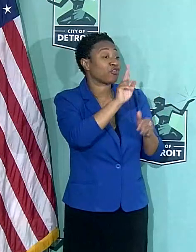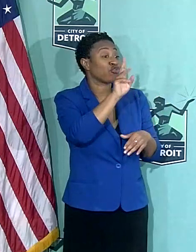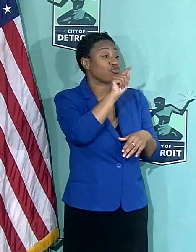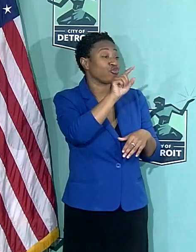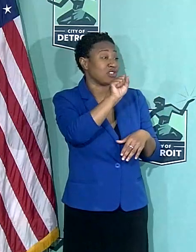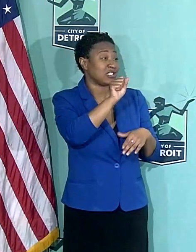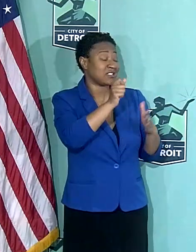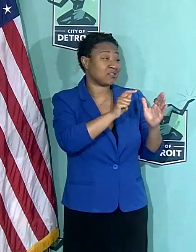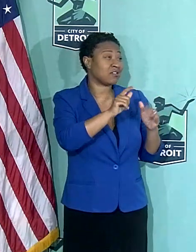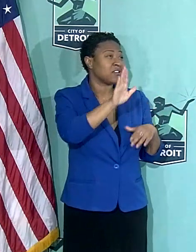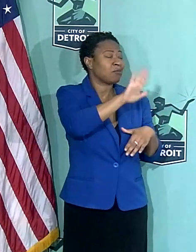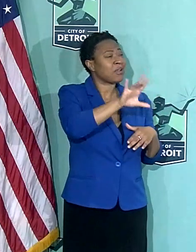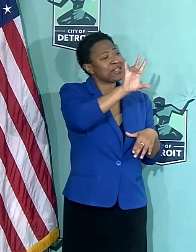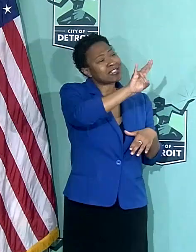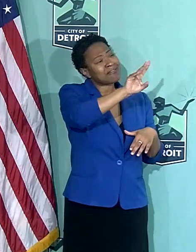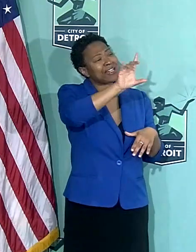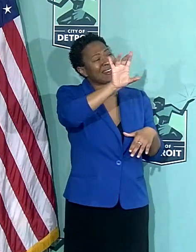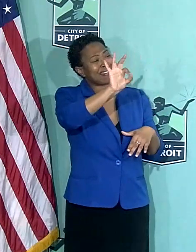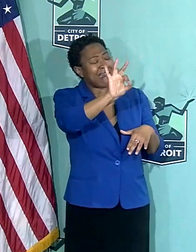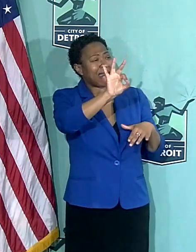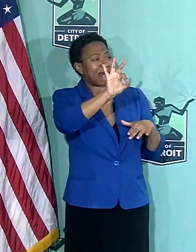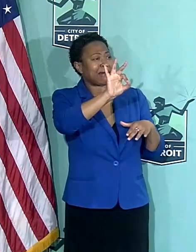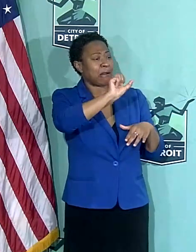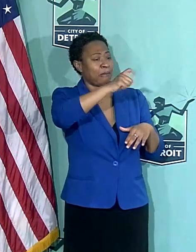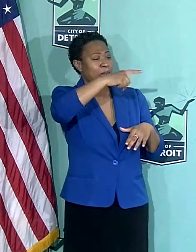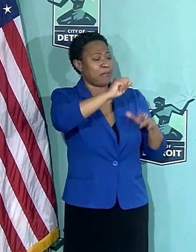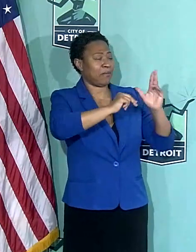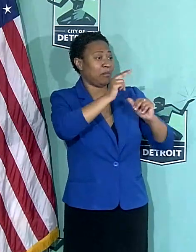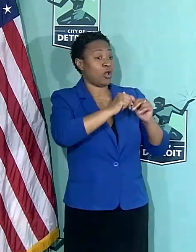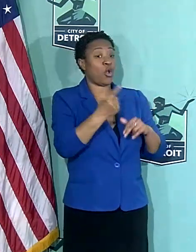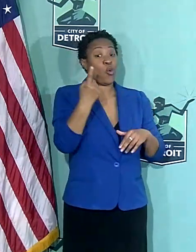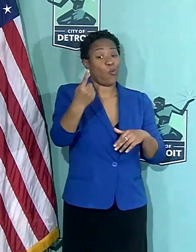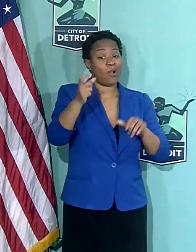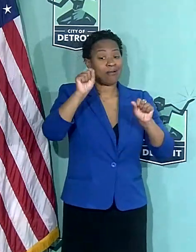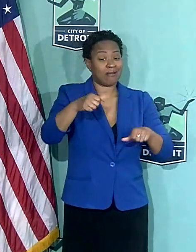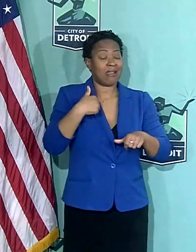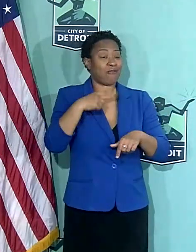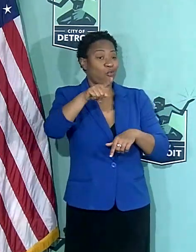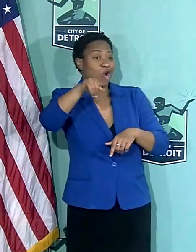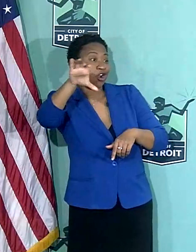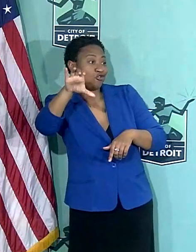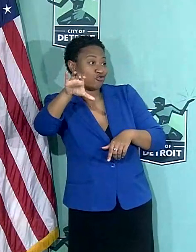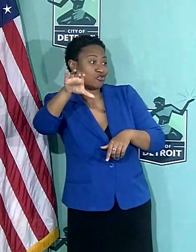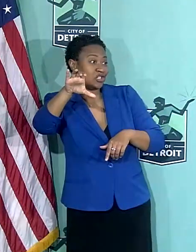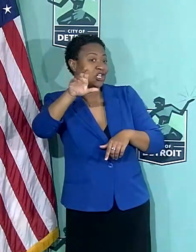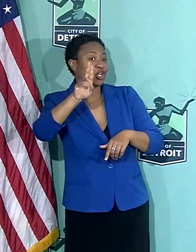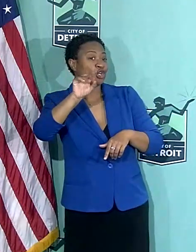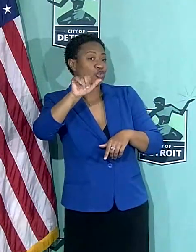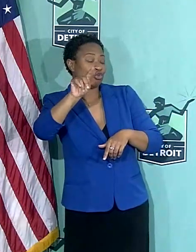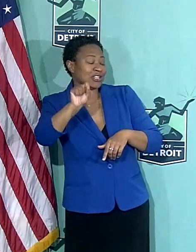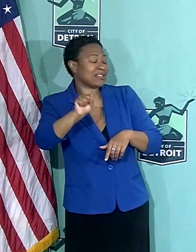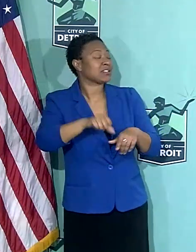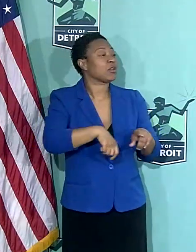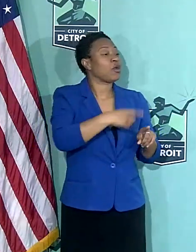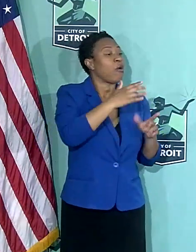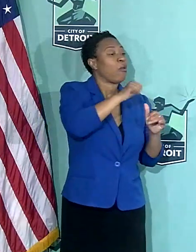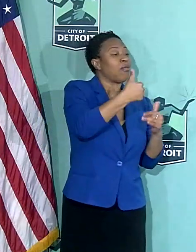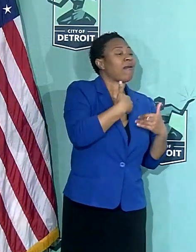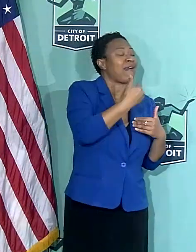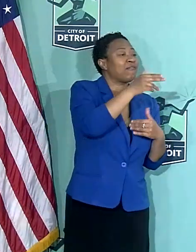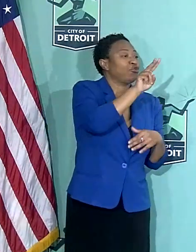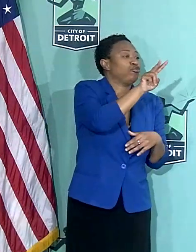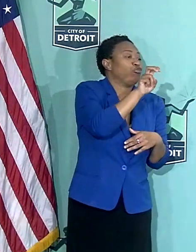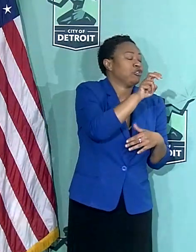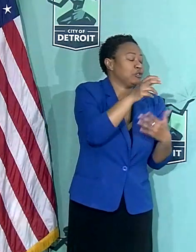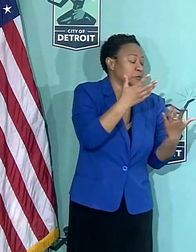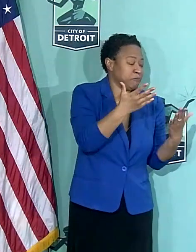about 79 facilities. So one facility could have about 100 units. Another could have close to 200. What we